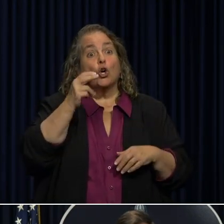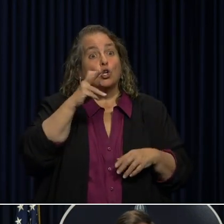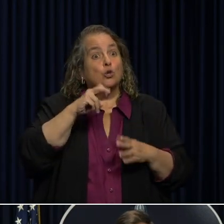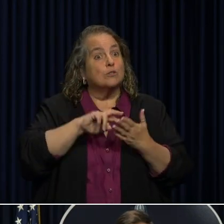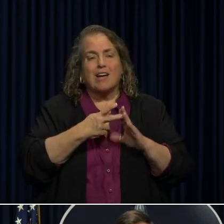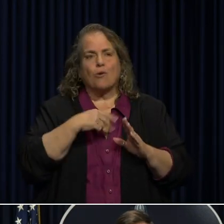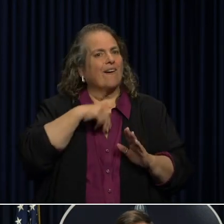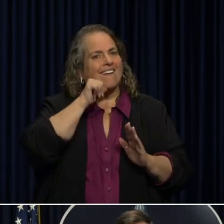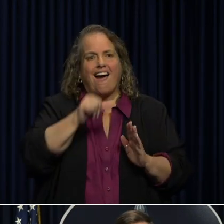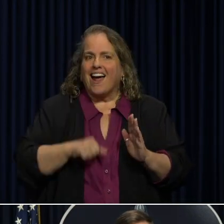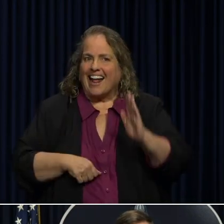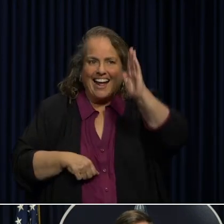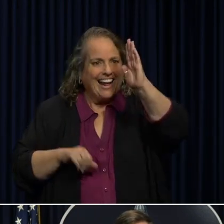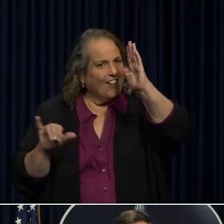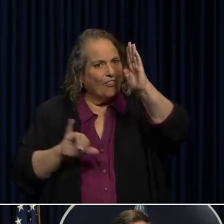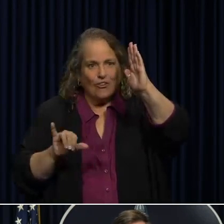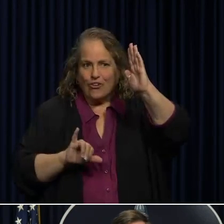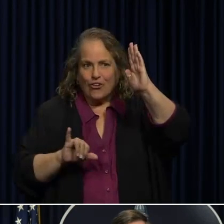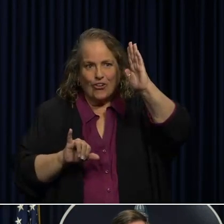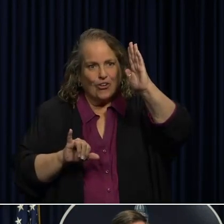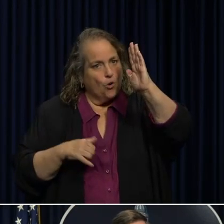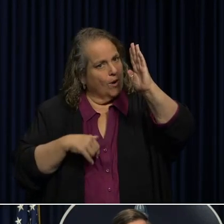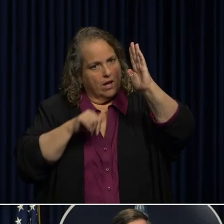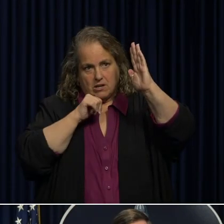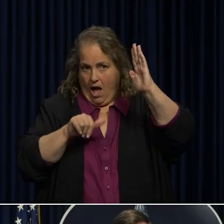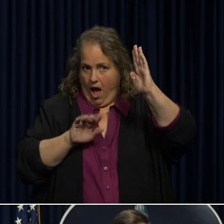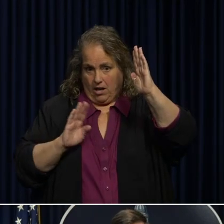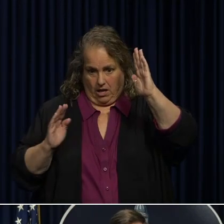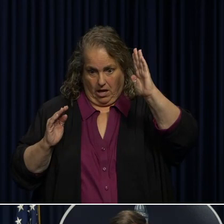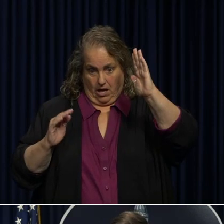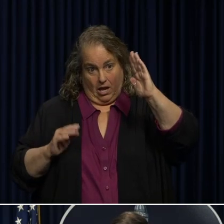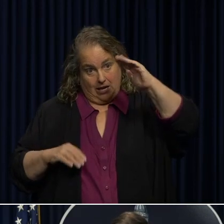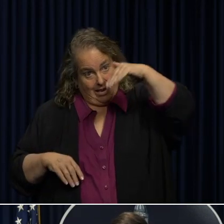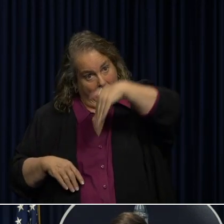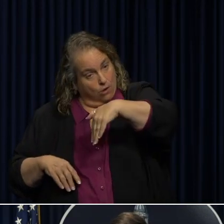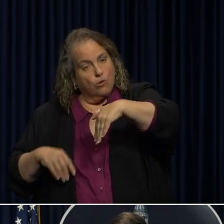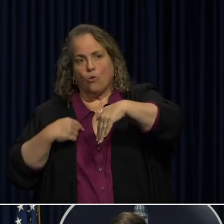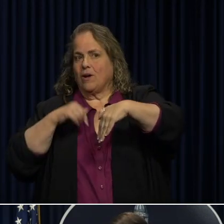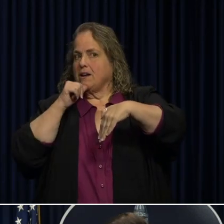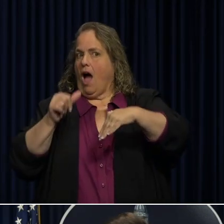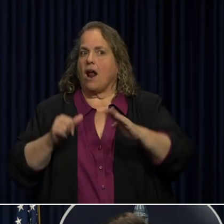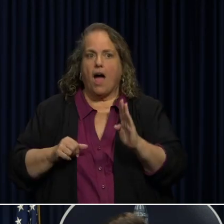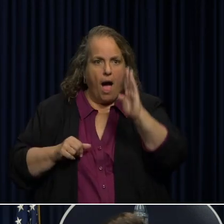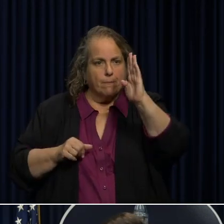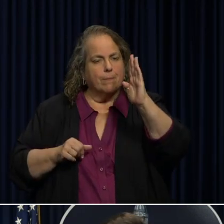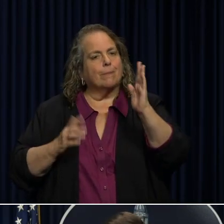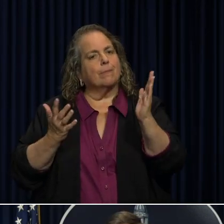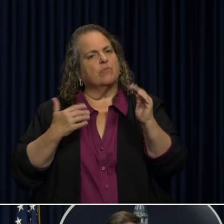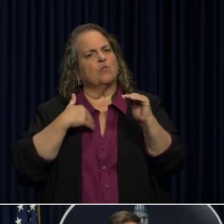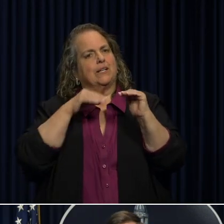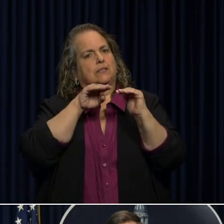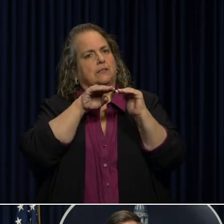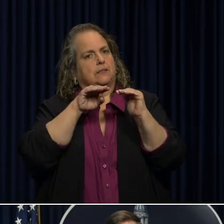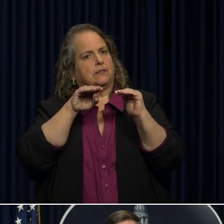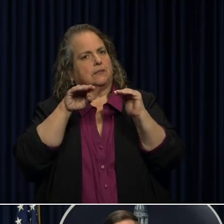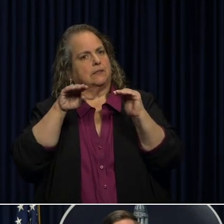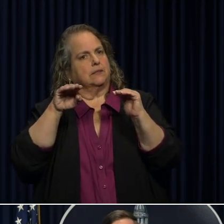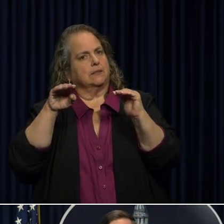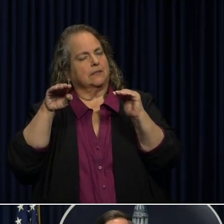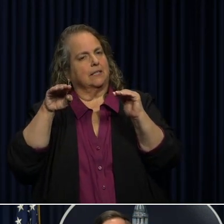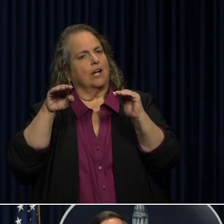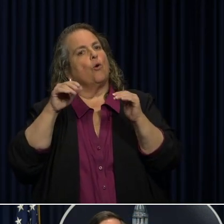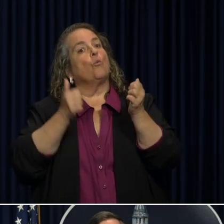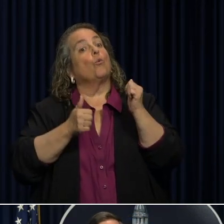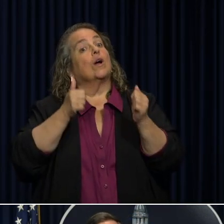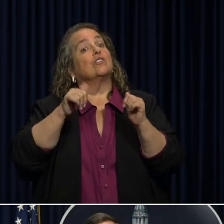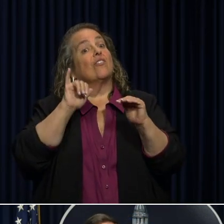either, that we have plateaued, and now what we look for is that beginning of declining. And I will